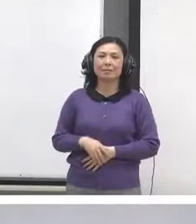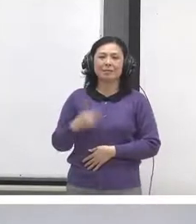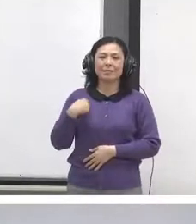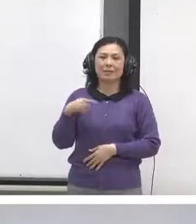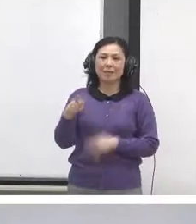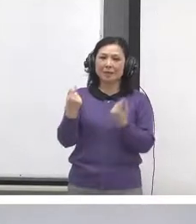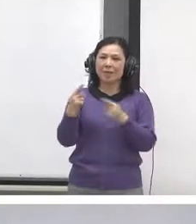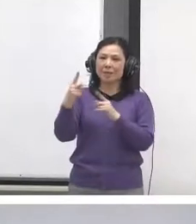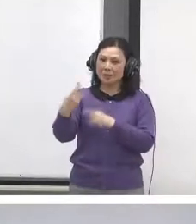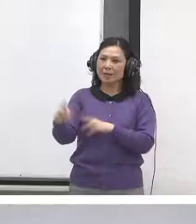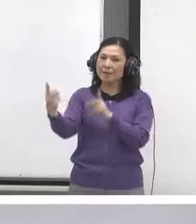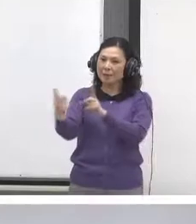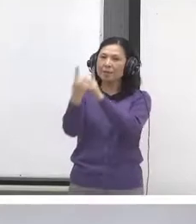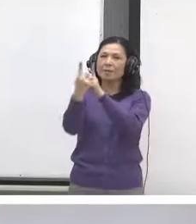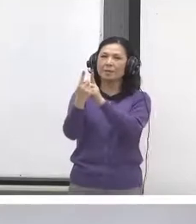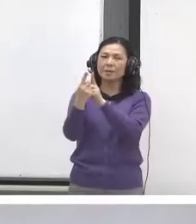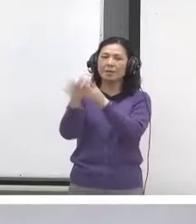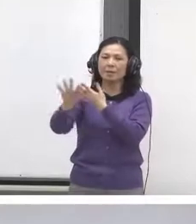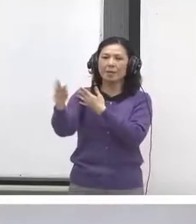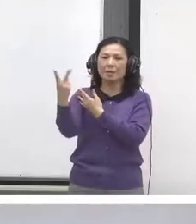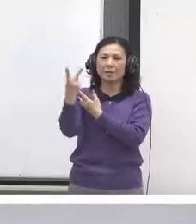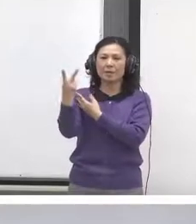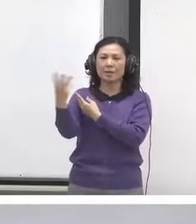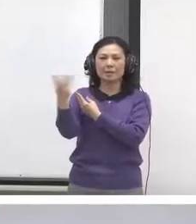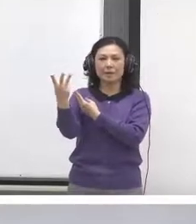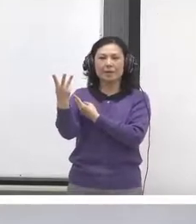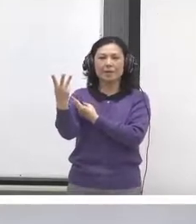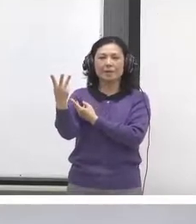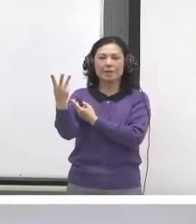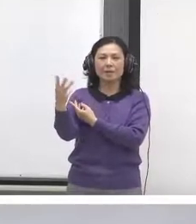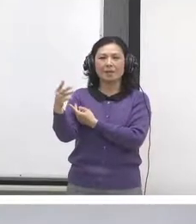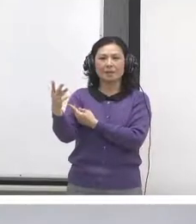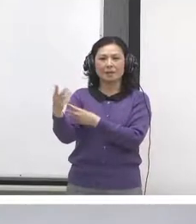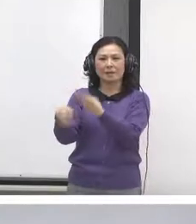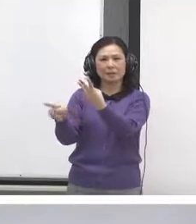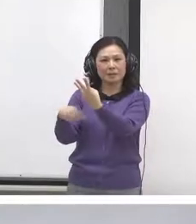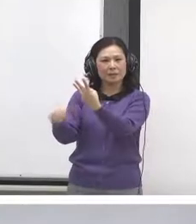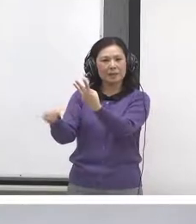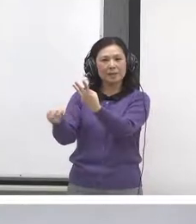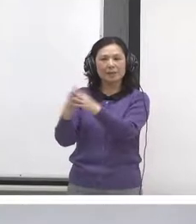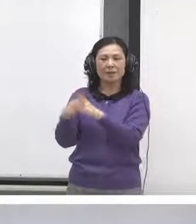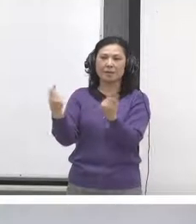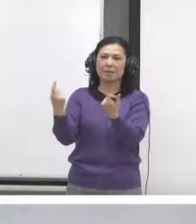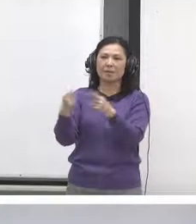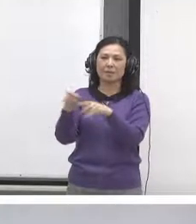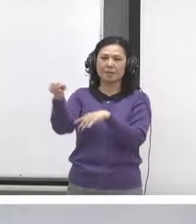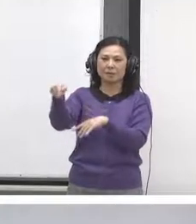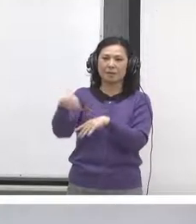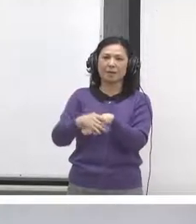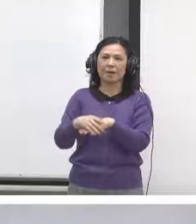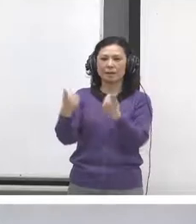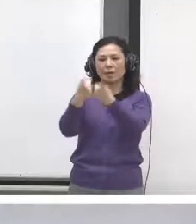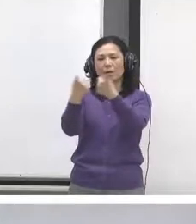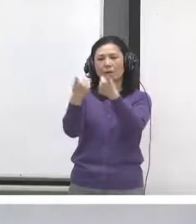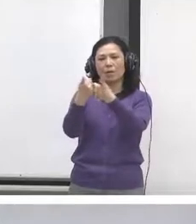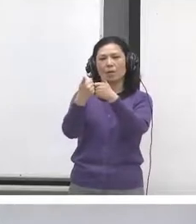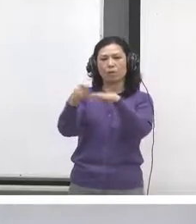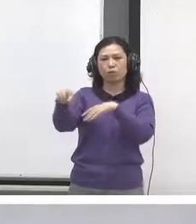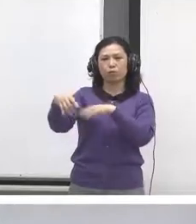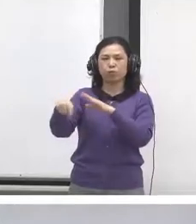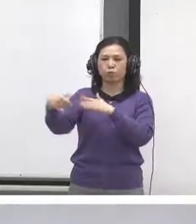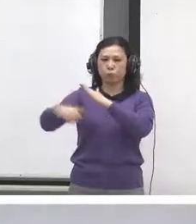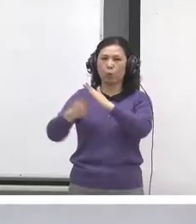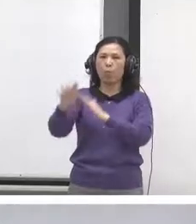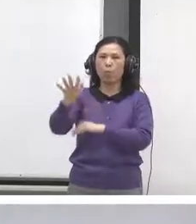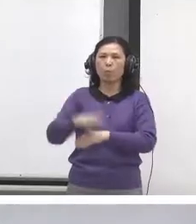CEO, and the GJ, who are from Party. That Party is a